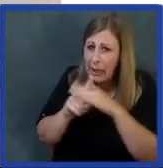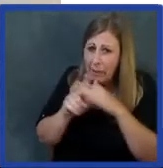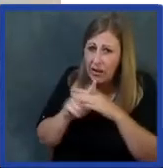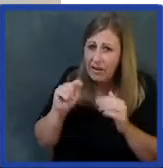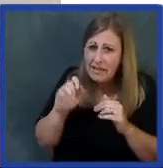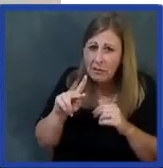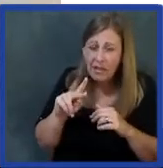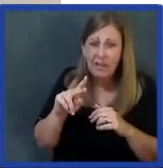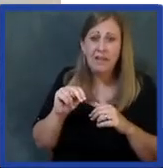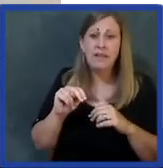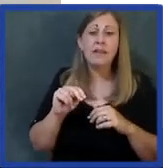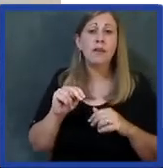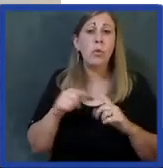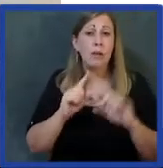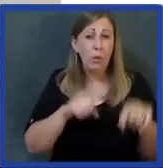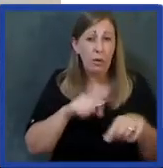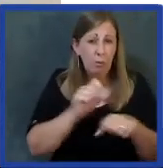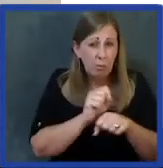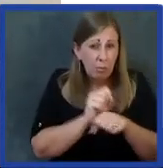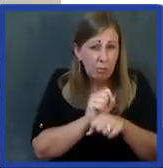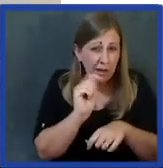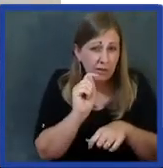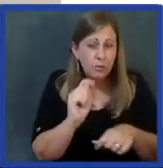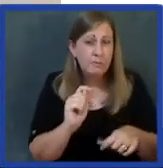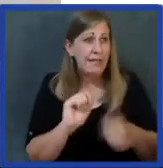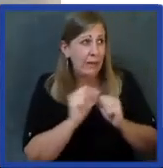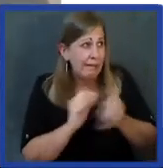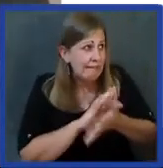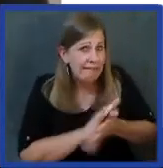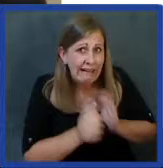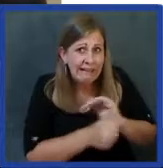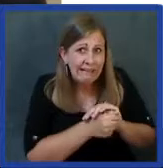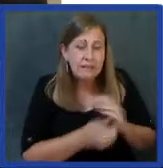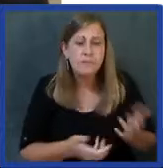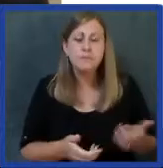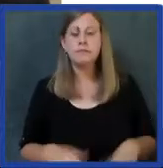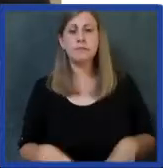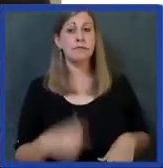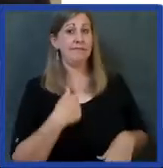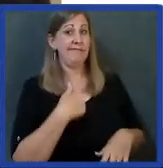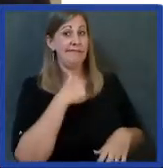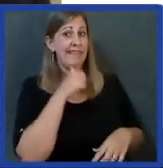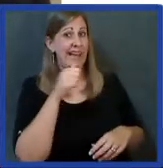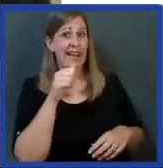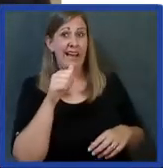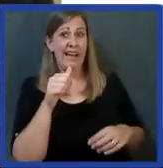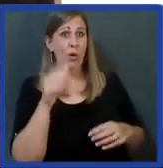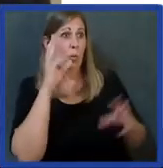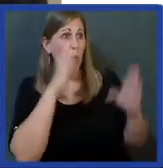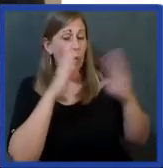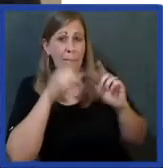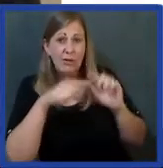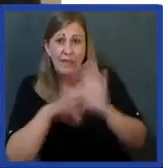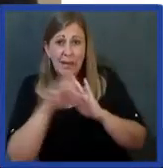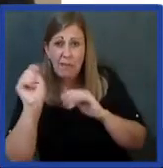I go to the bathroom at work? How can I be as inconspicuous as possible? And not having to worry about trying to find a